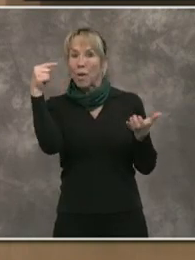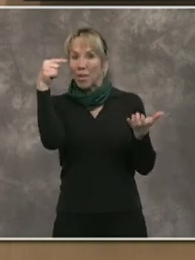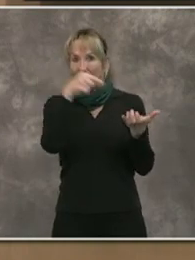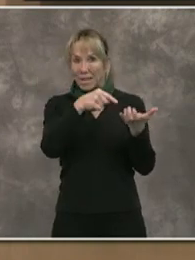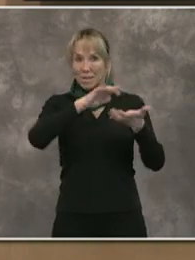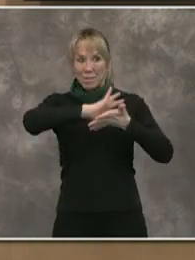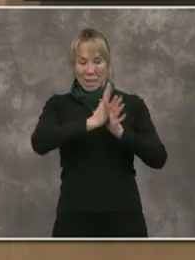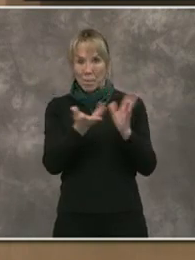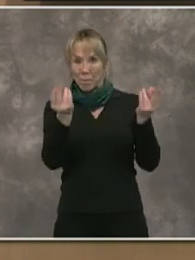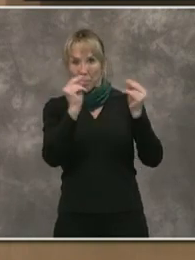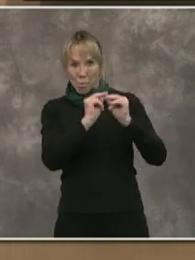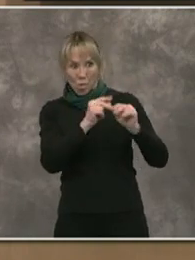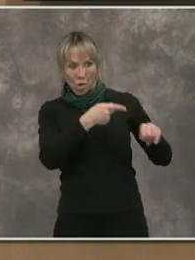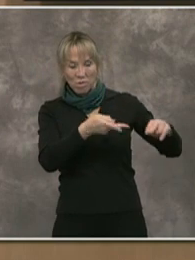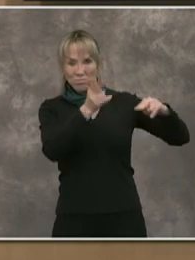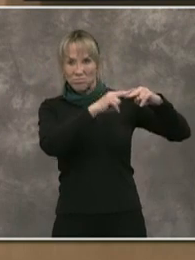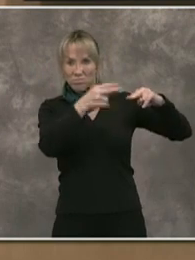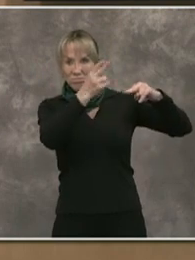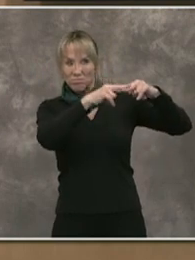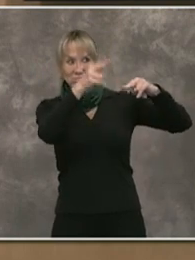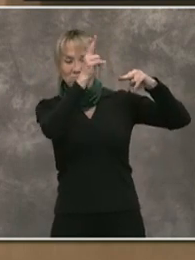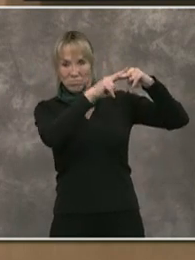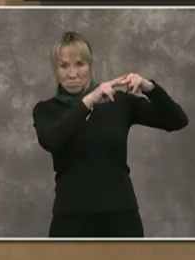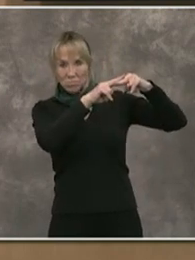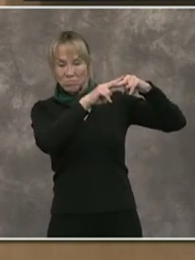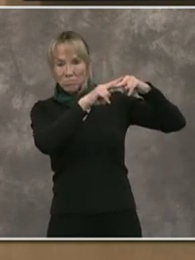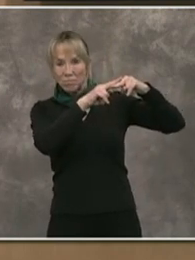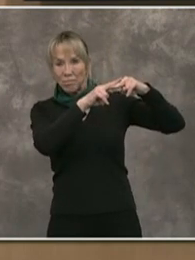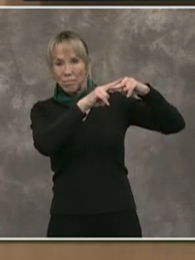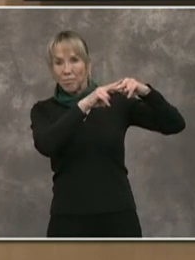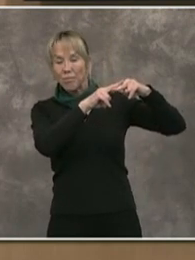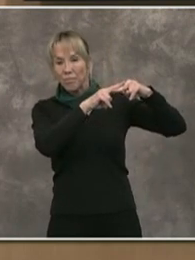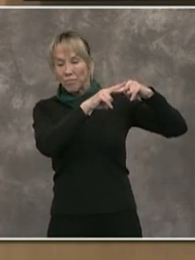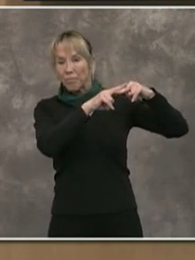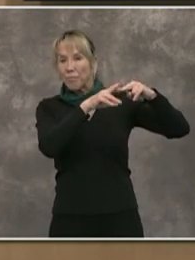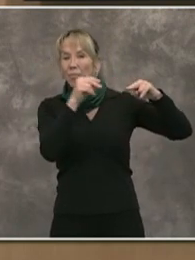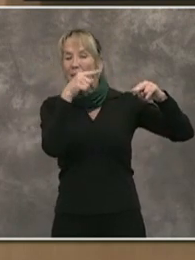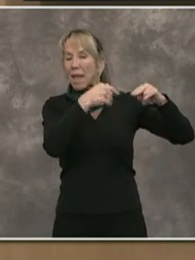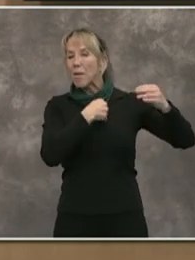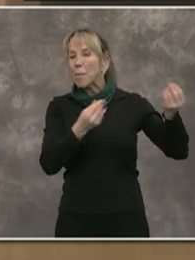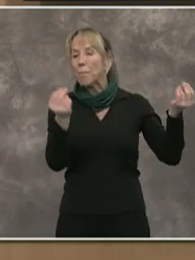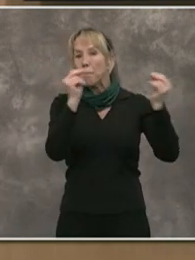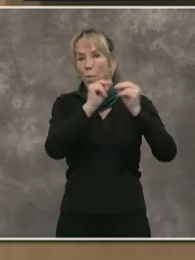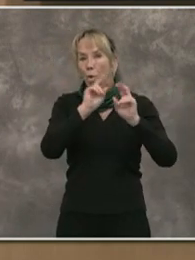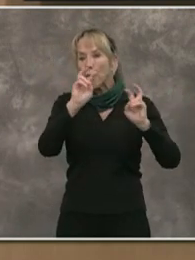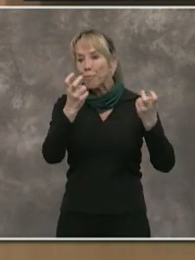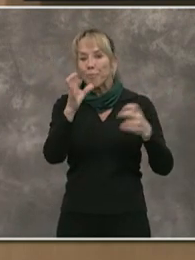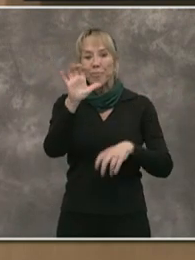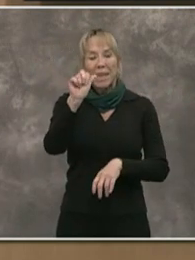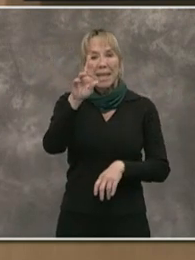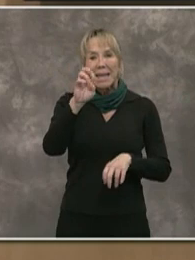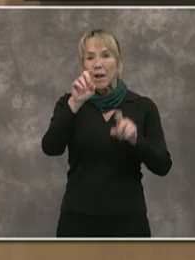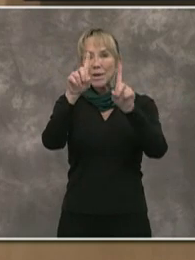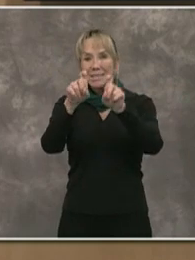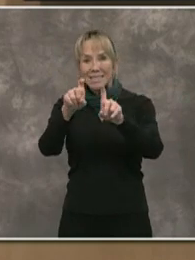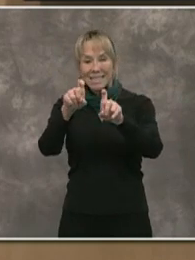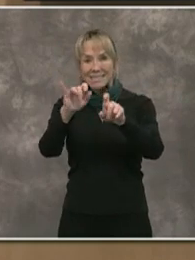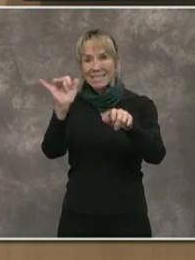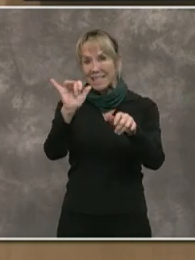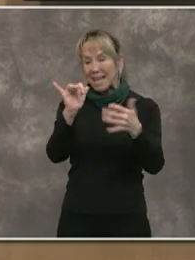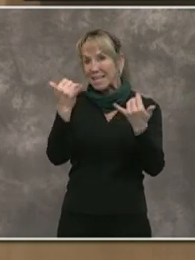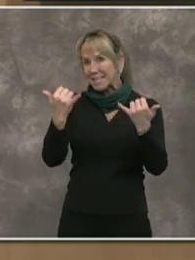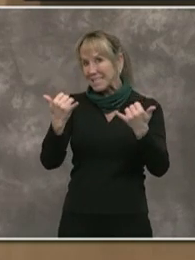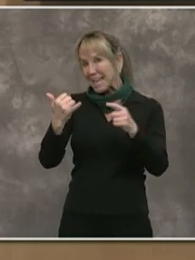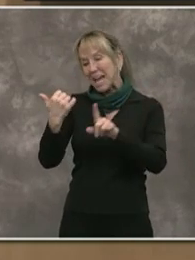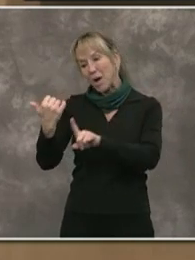more prevalent and there's actually specifically more point-of-care testing that's available, like the one that's available from Abbott that is, in